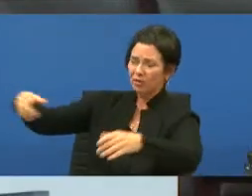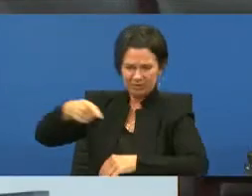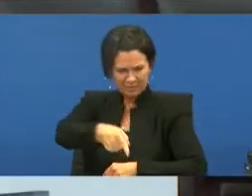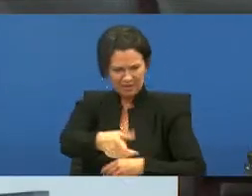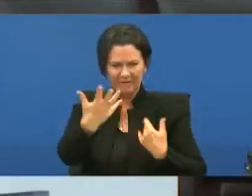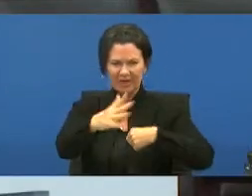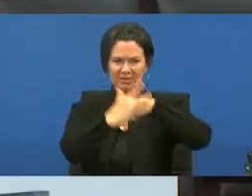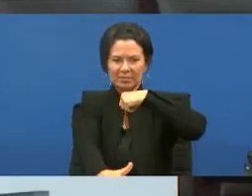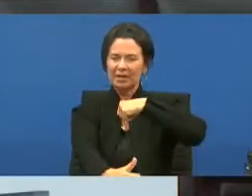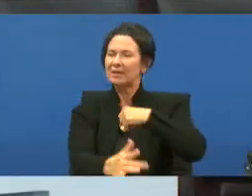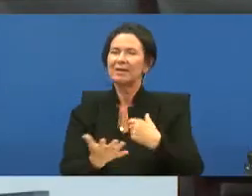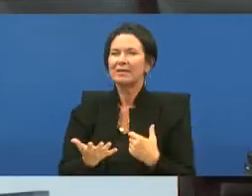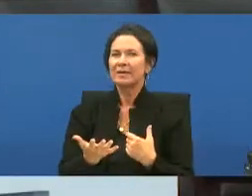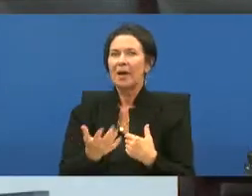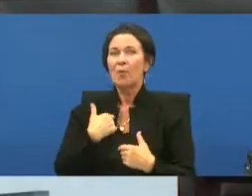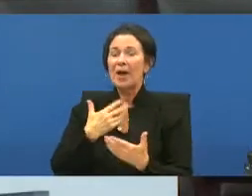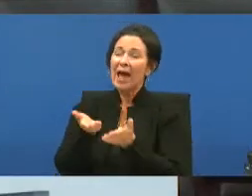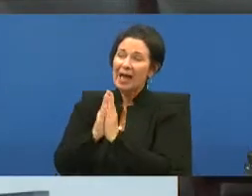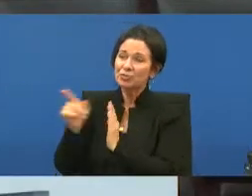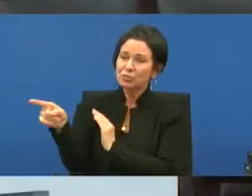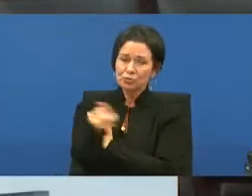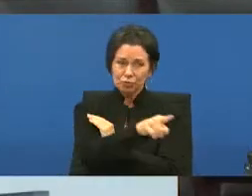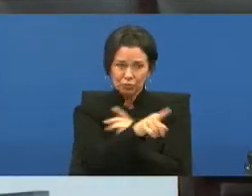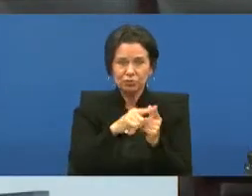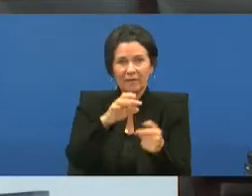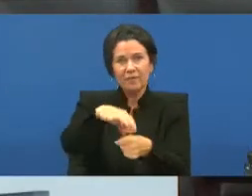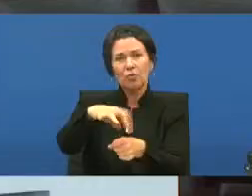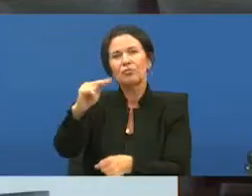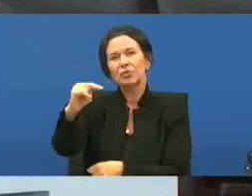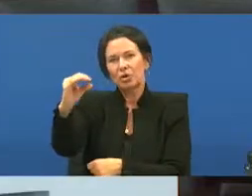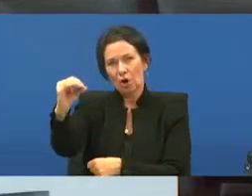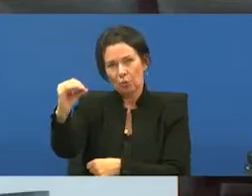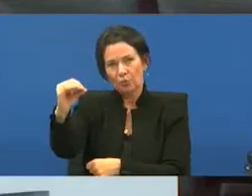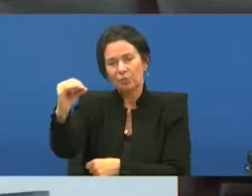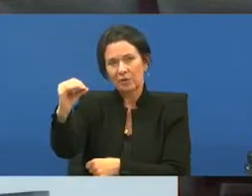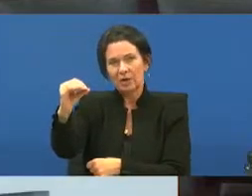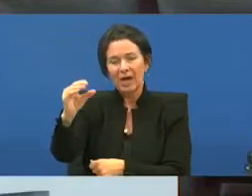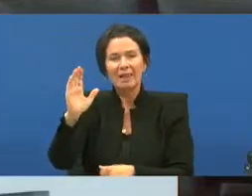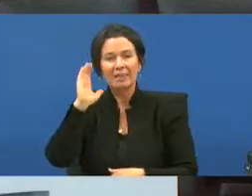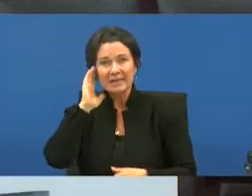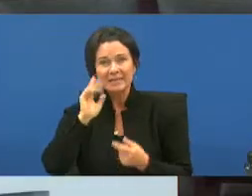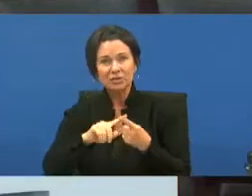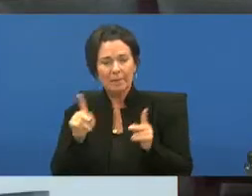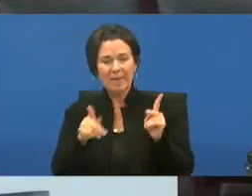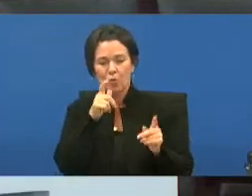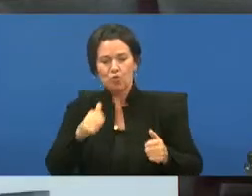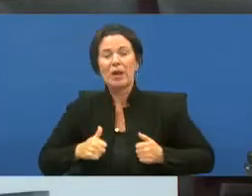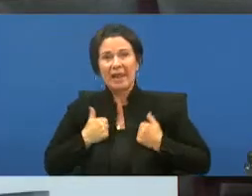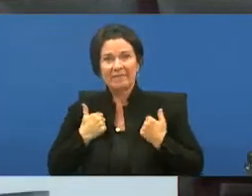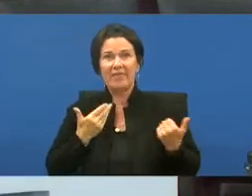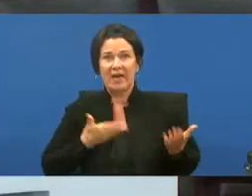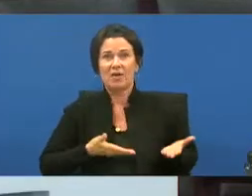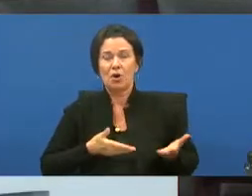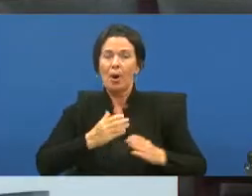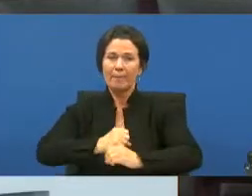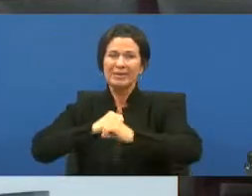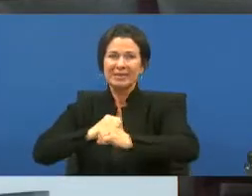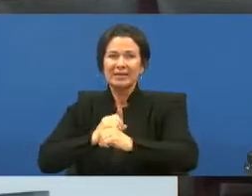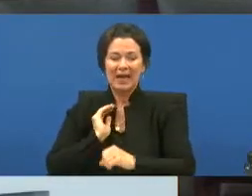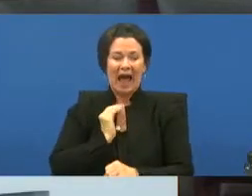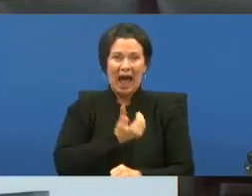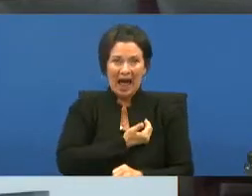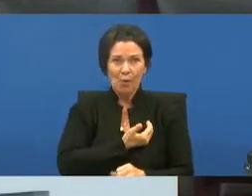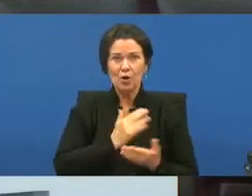rely on. We're asking you to vote no on this rezoning. Please listen to the people who live here. Protect our communities from